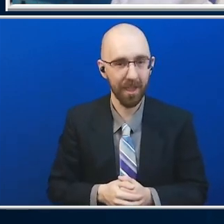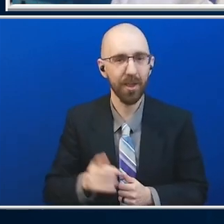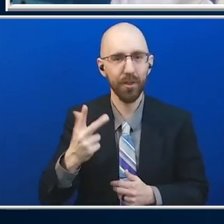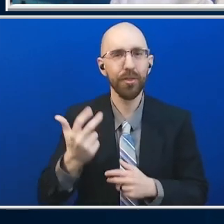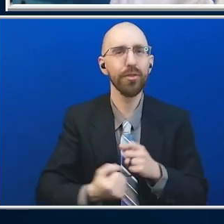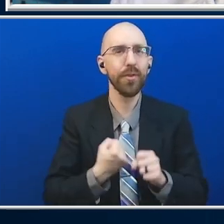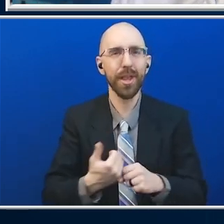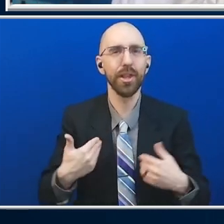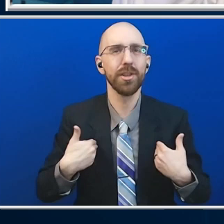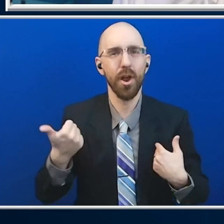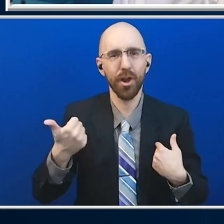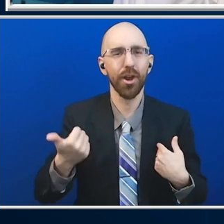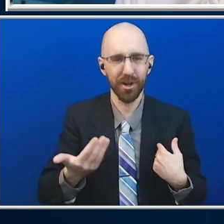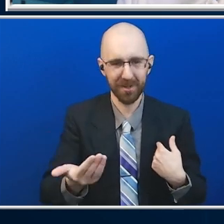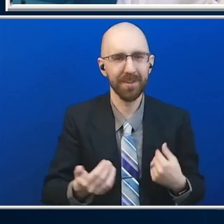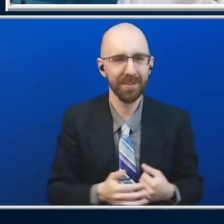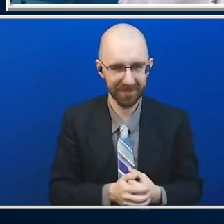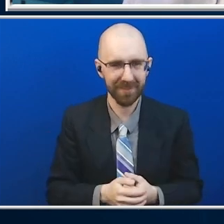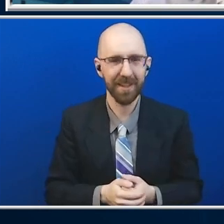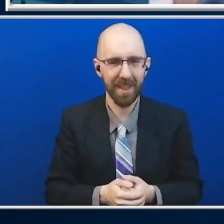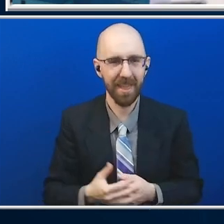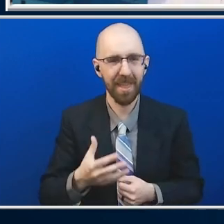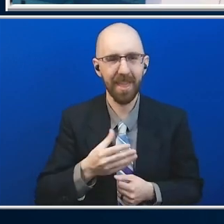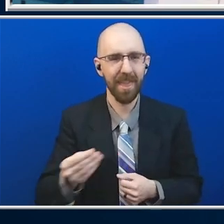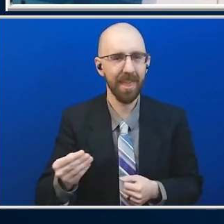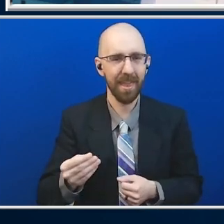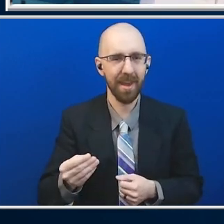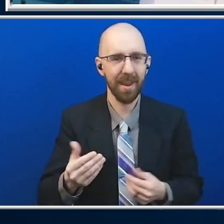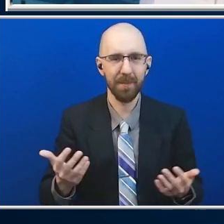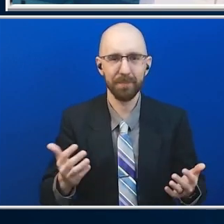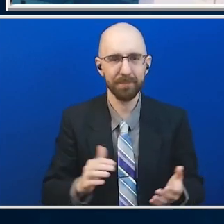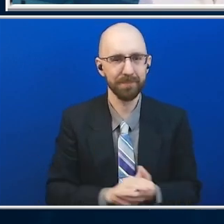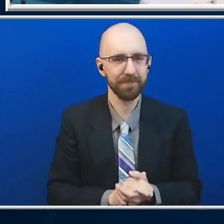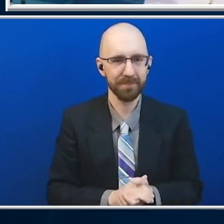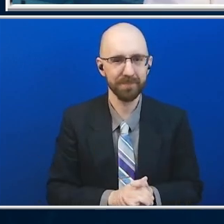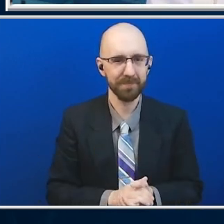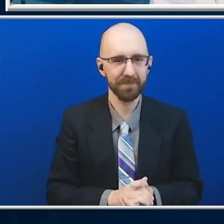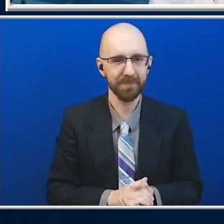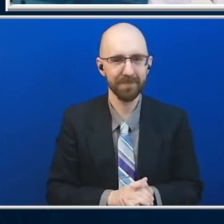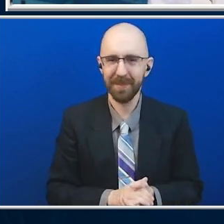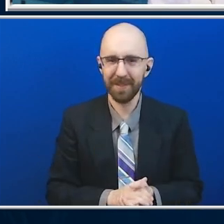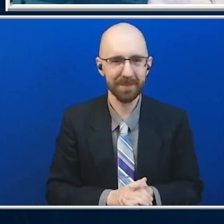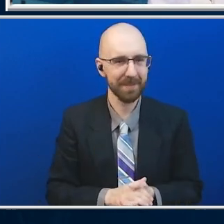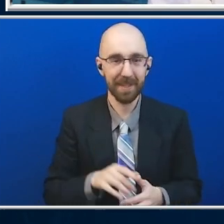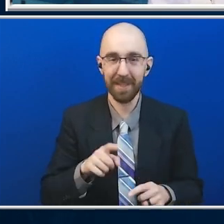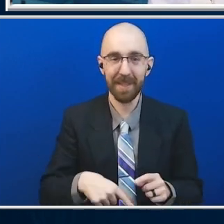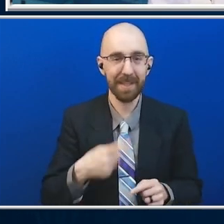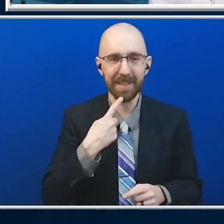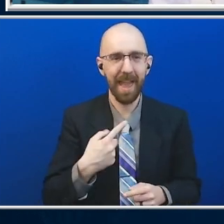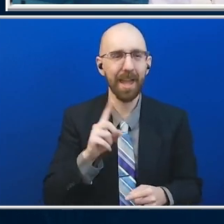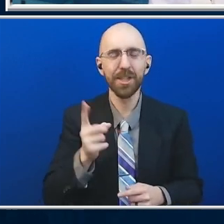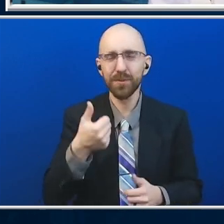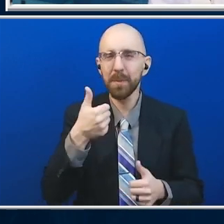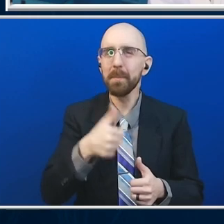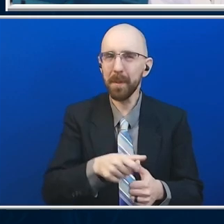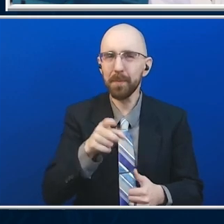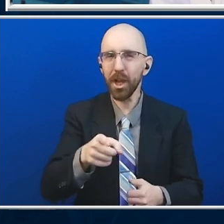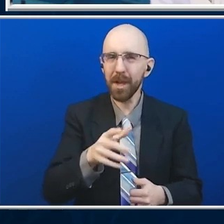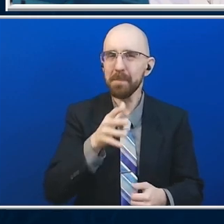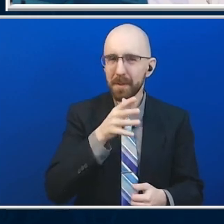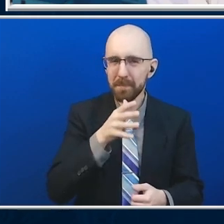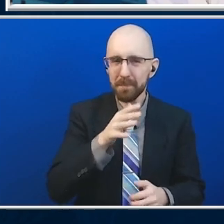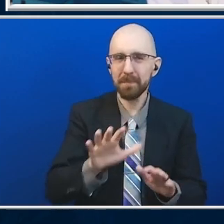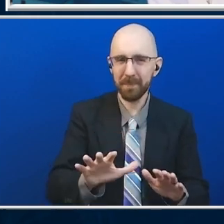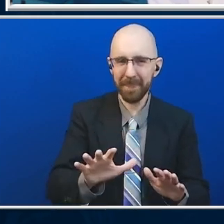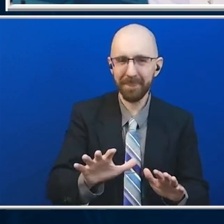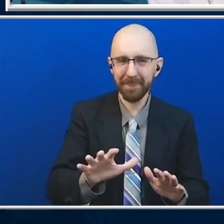younger than me. And I can't say, I just remember you. I remember your mom. Yeah,